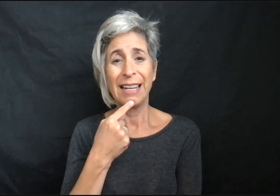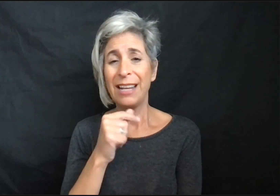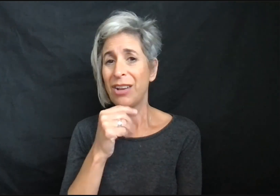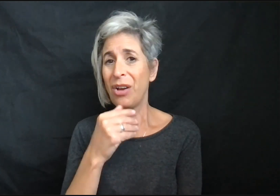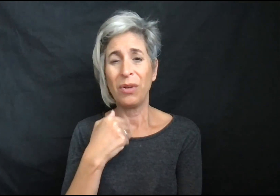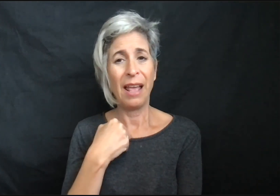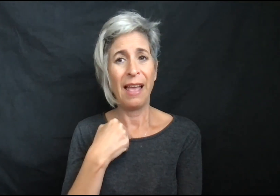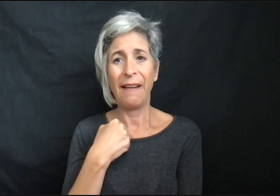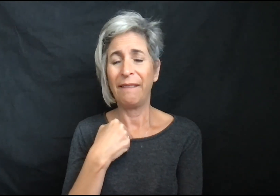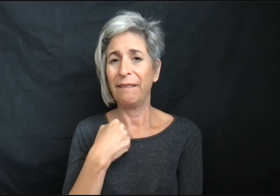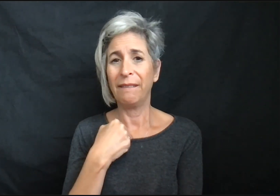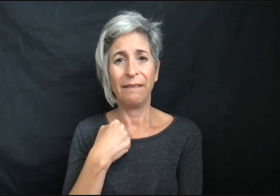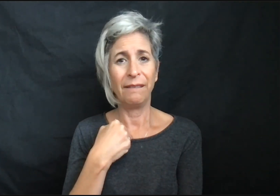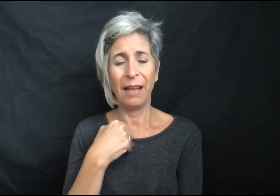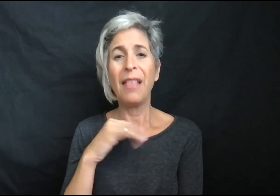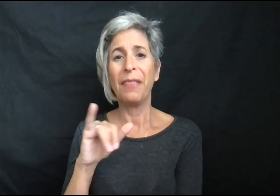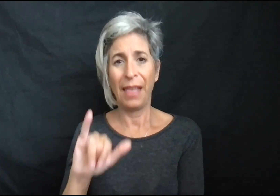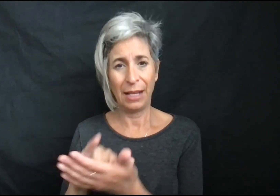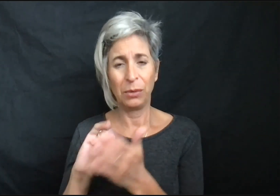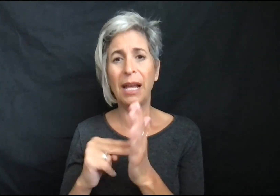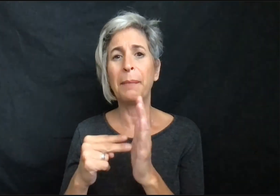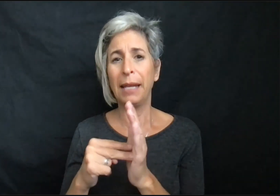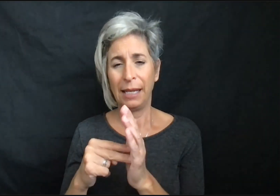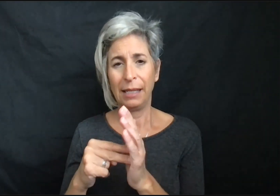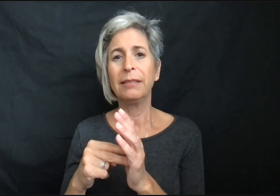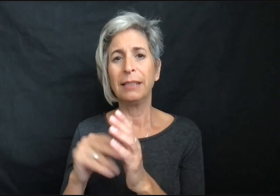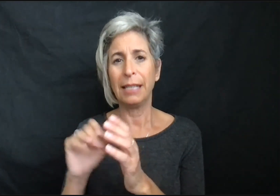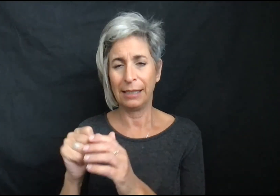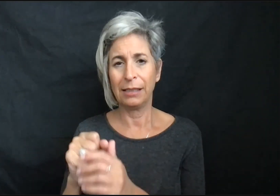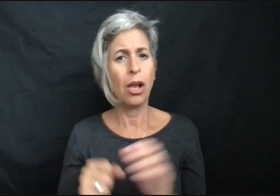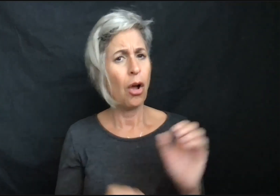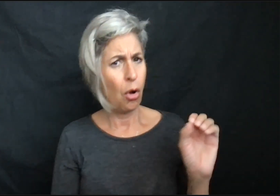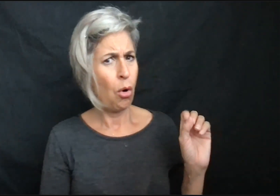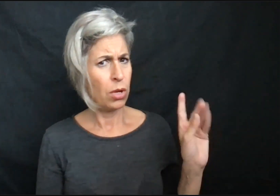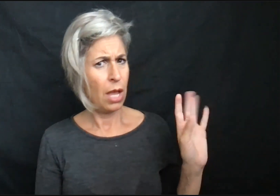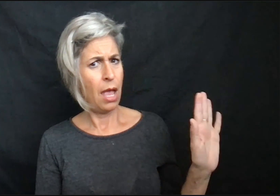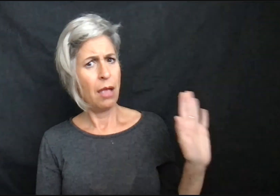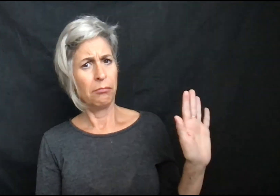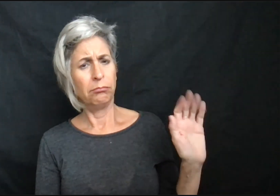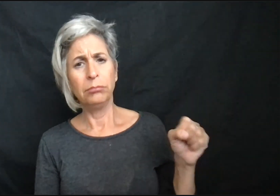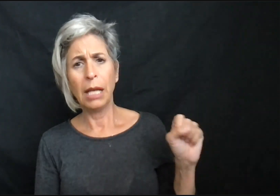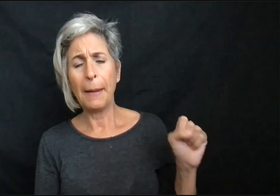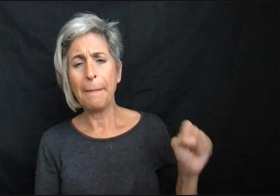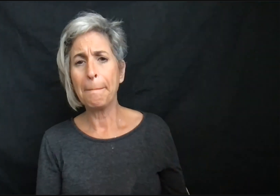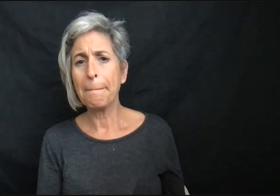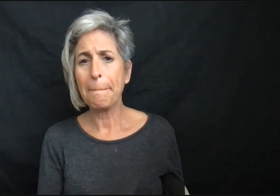mic. Yes, that's what I mean, to be determined. Oh, okay. Yeah.